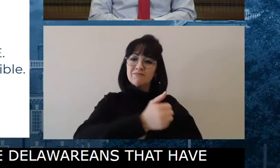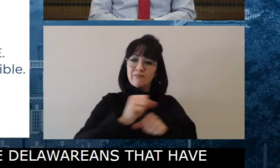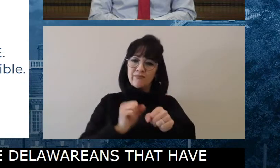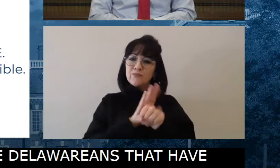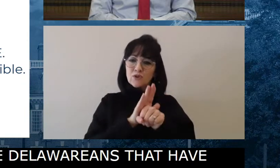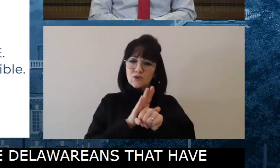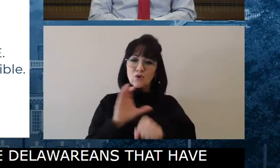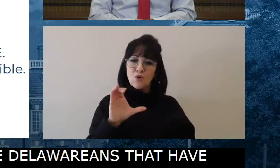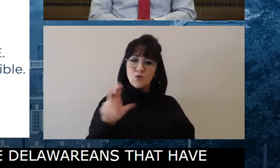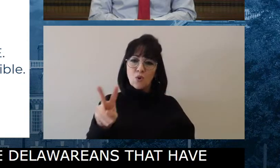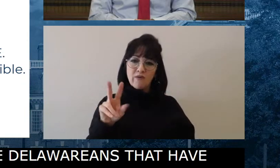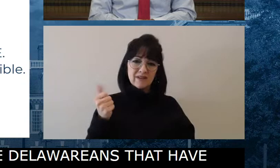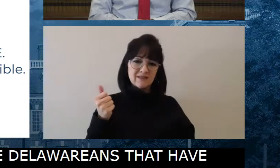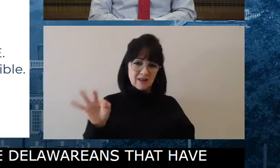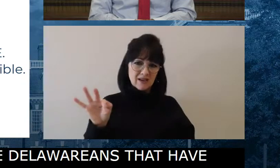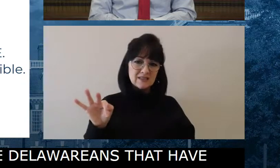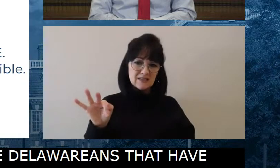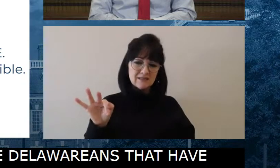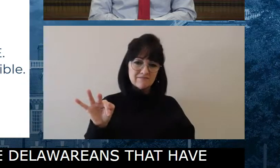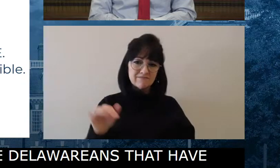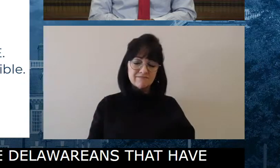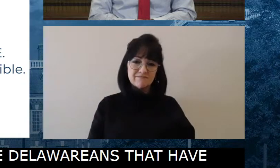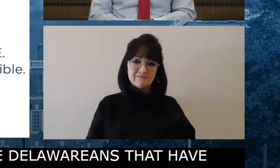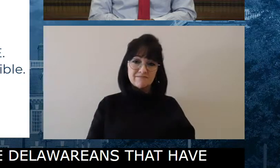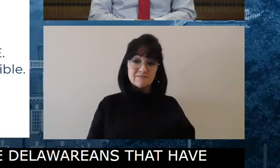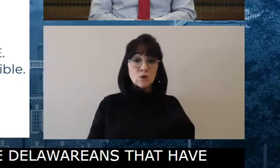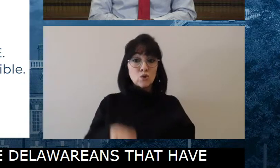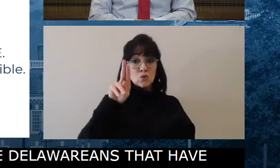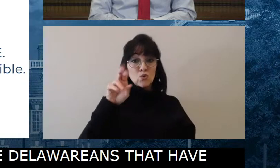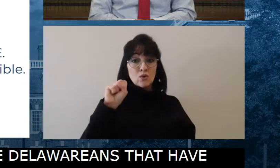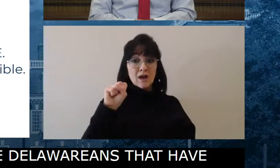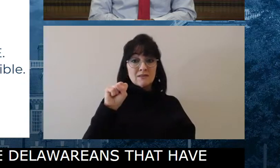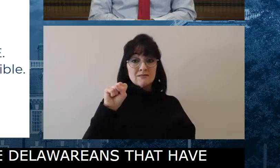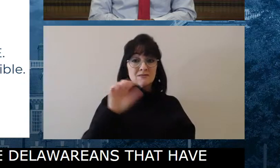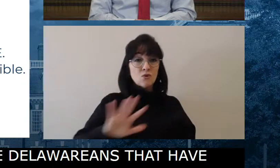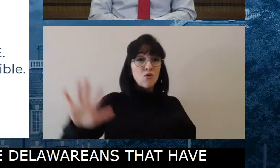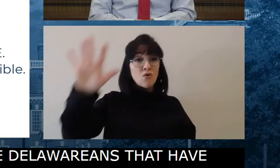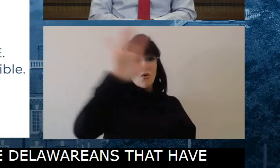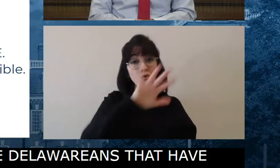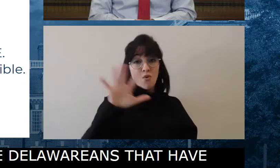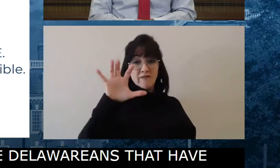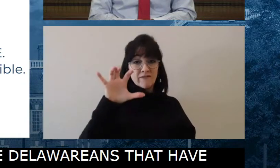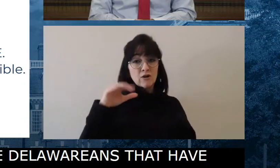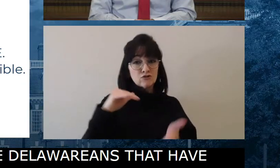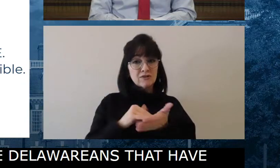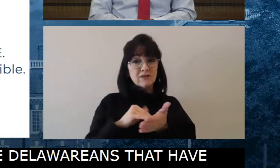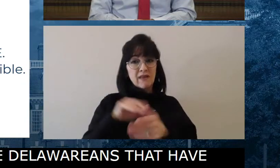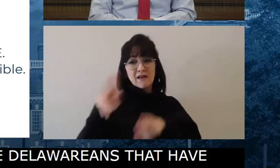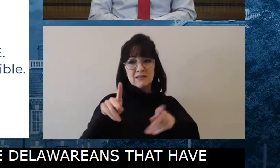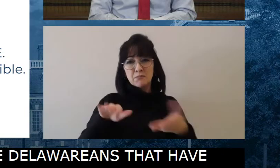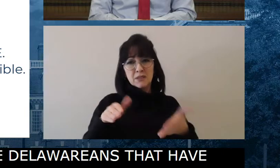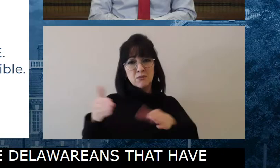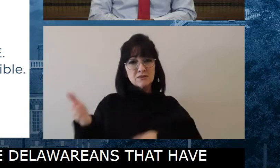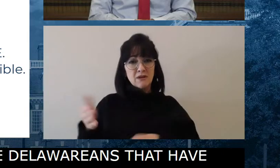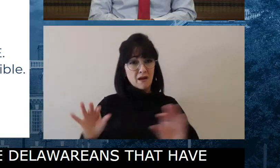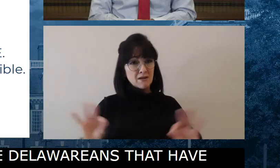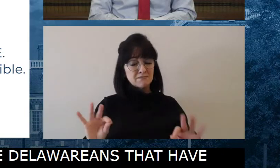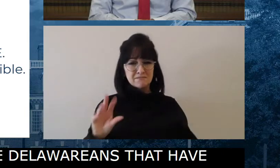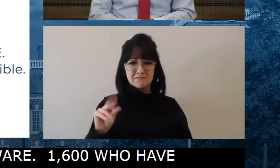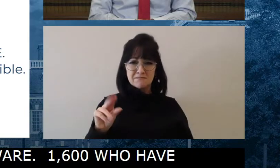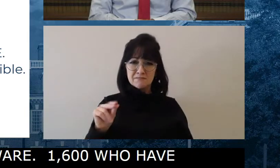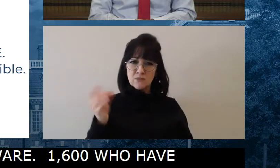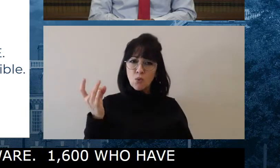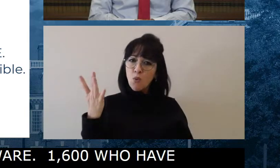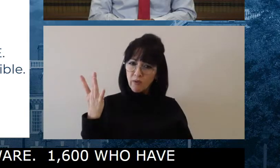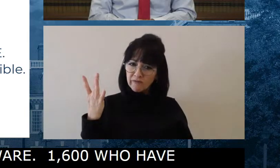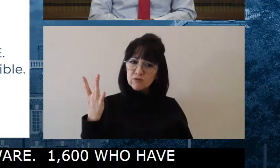500,000 American citizens who succumbed to COVID-19 over the last year. It's a